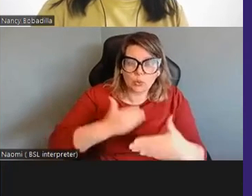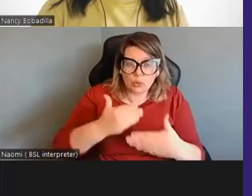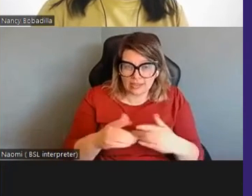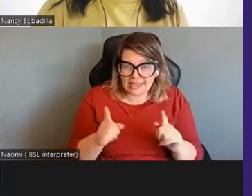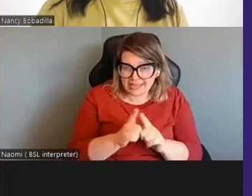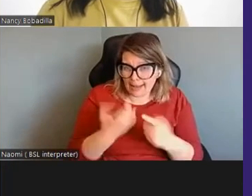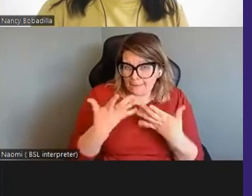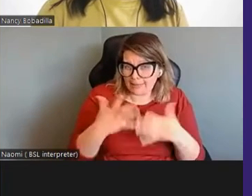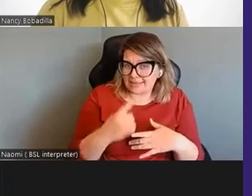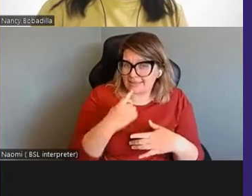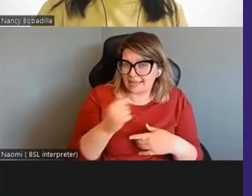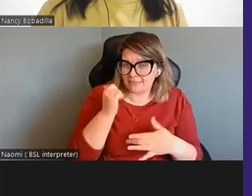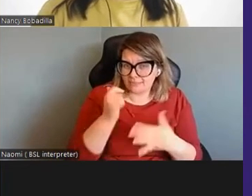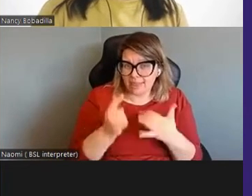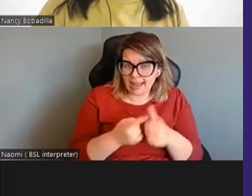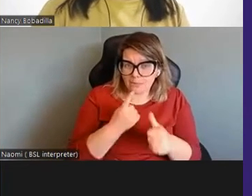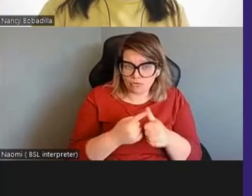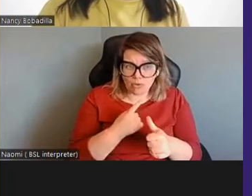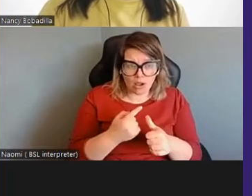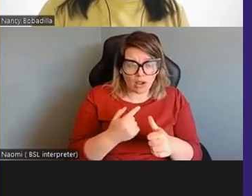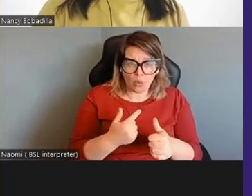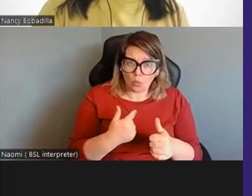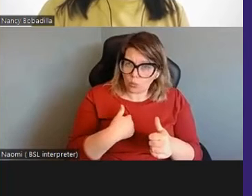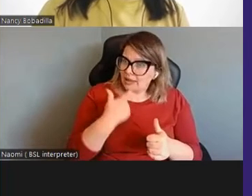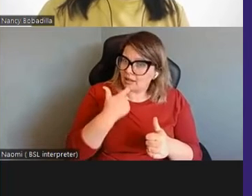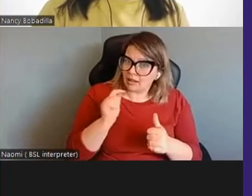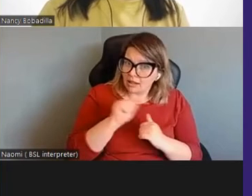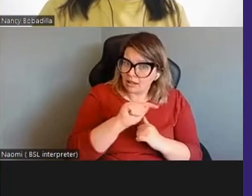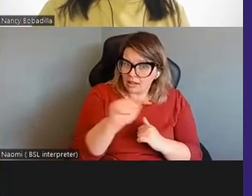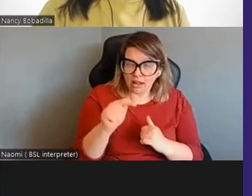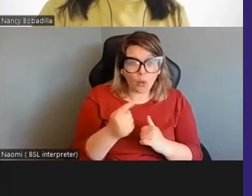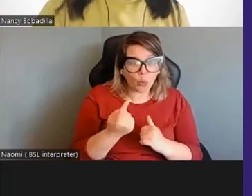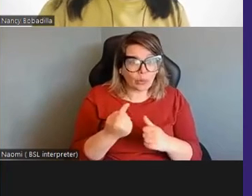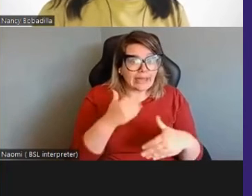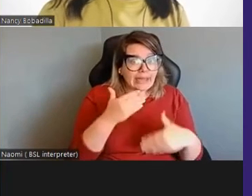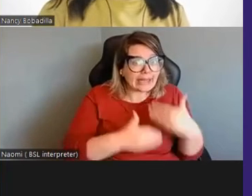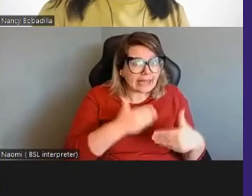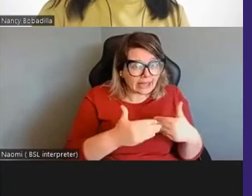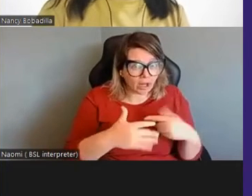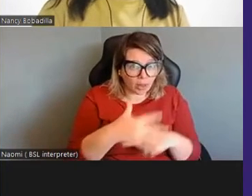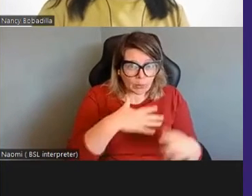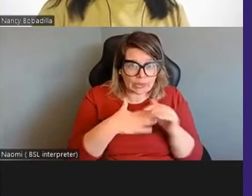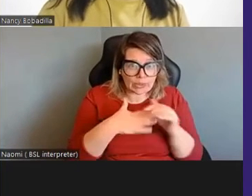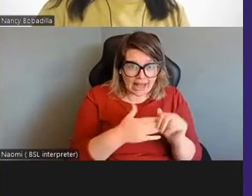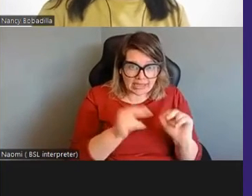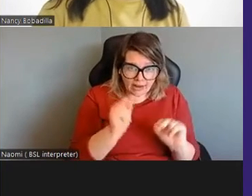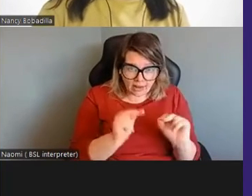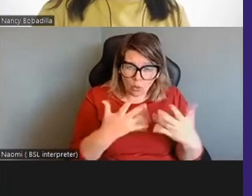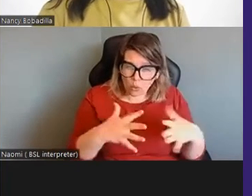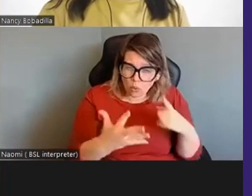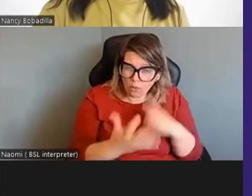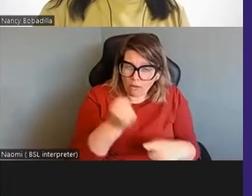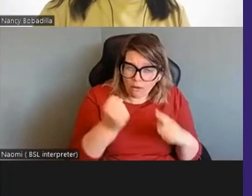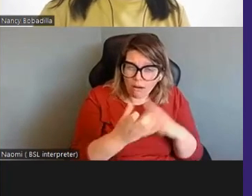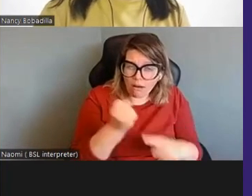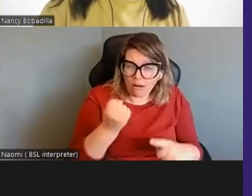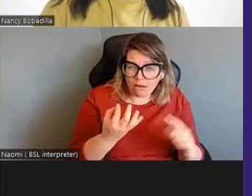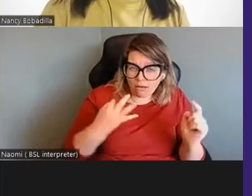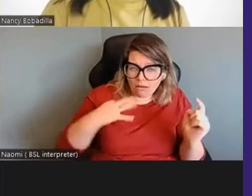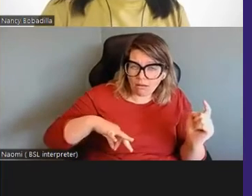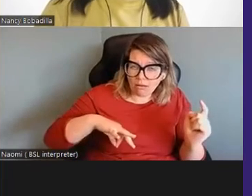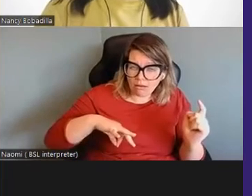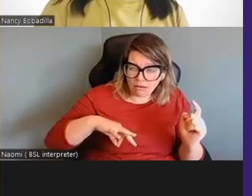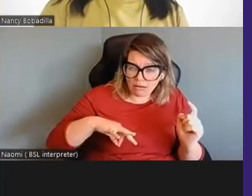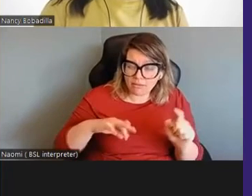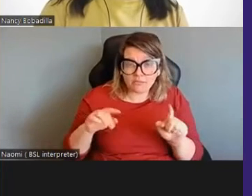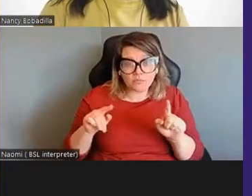we continuously are being amazed about the benefits of this particular process. At the same time, we are also